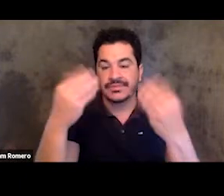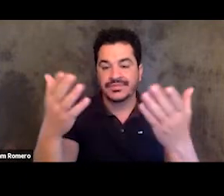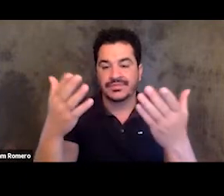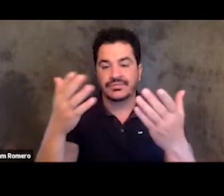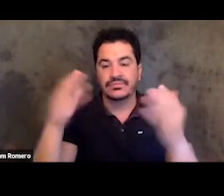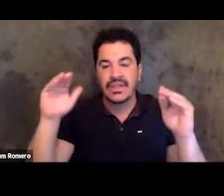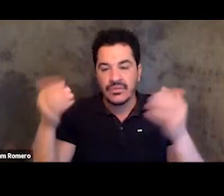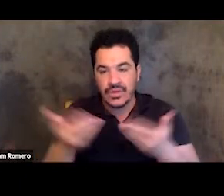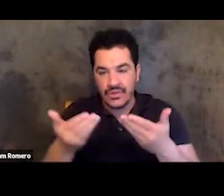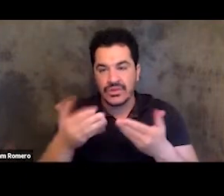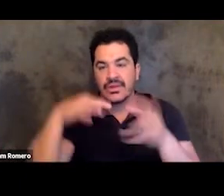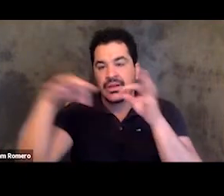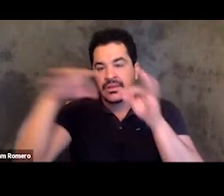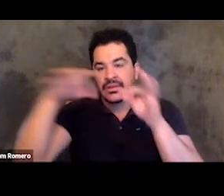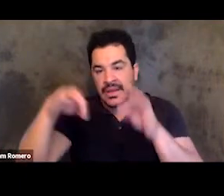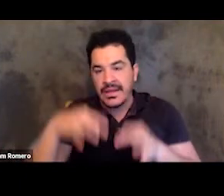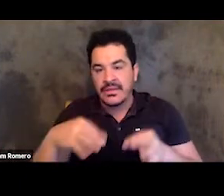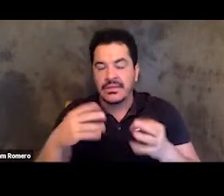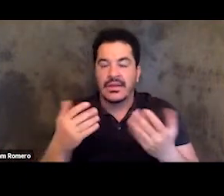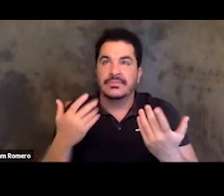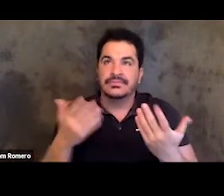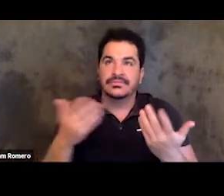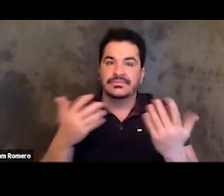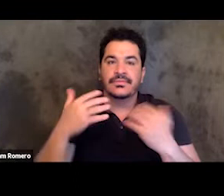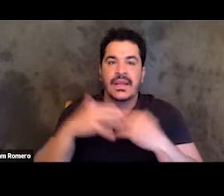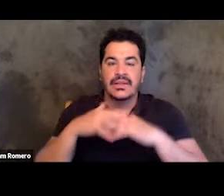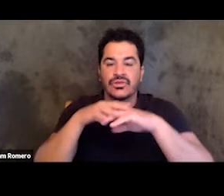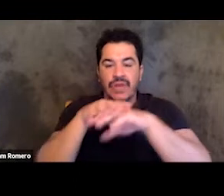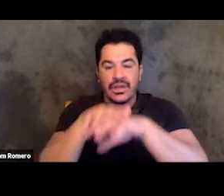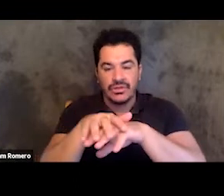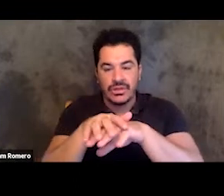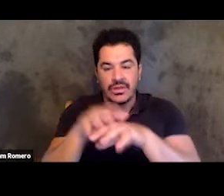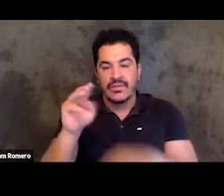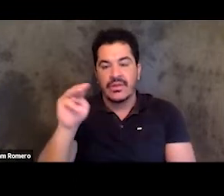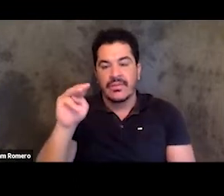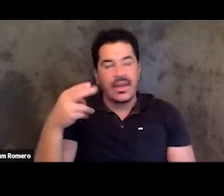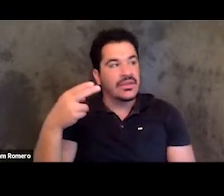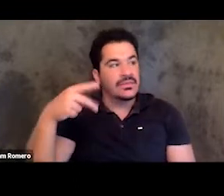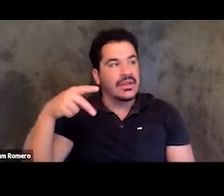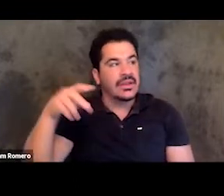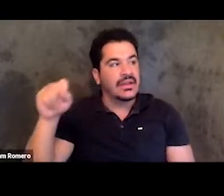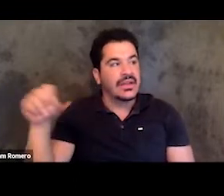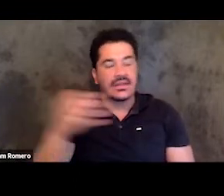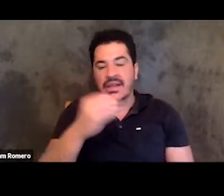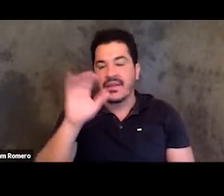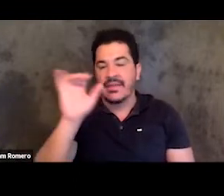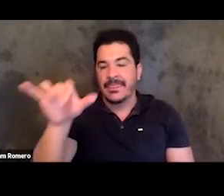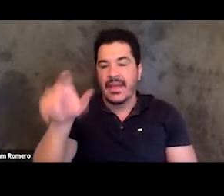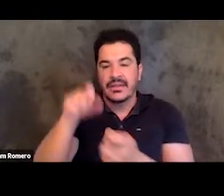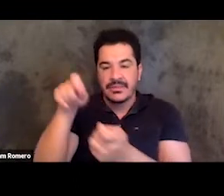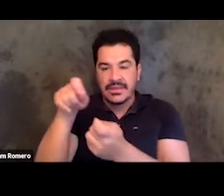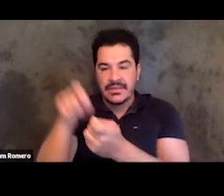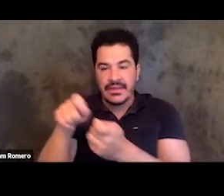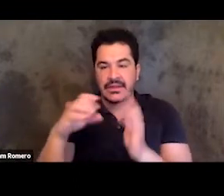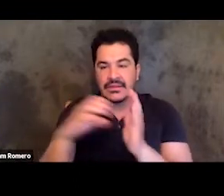about the integration of MHPSS and that particular sector. It links